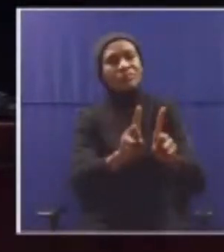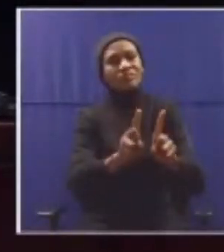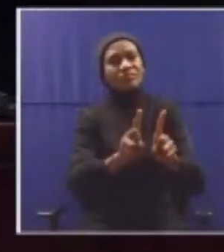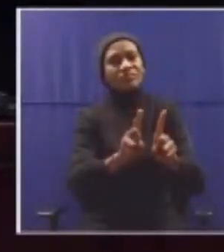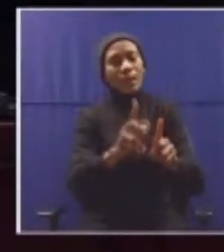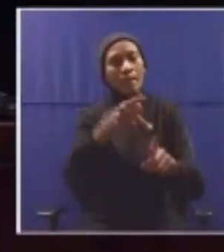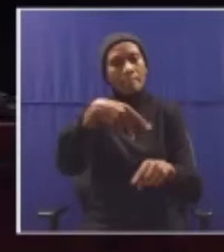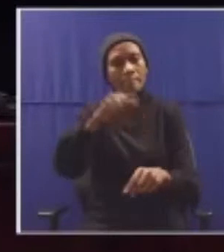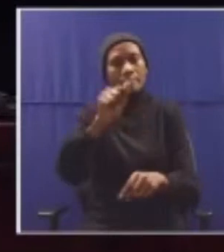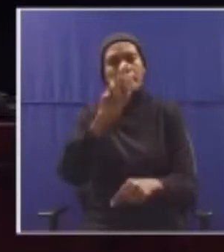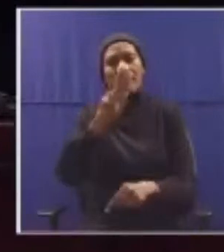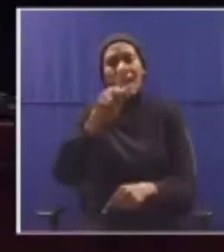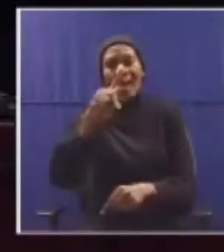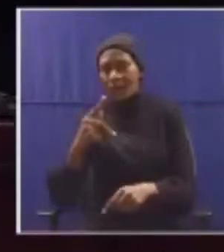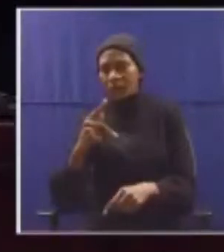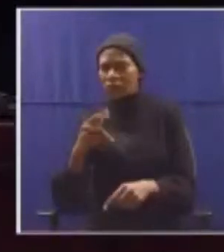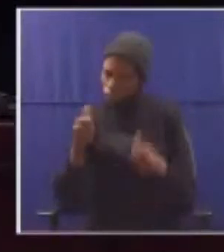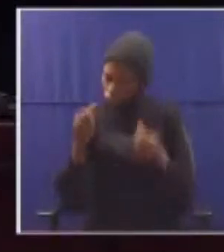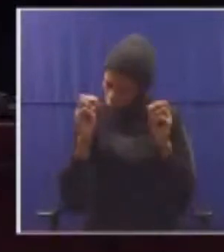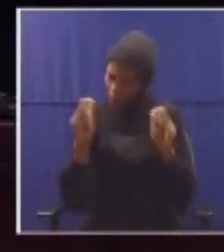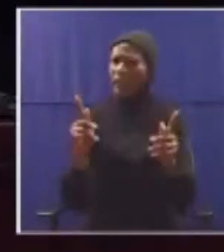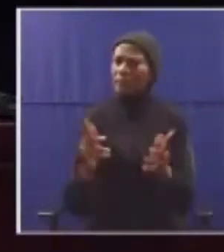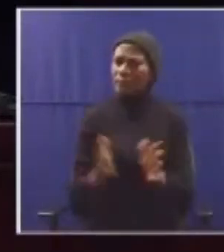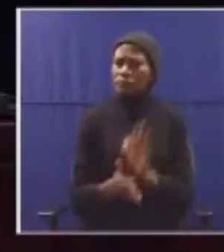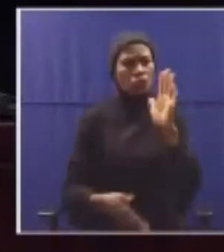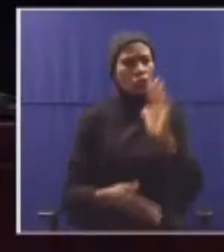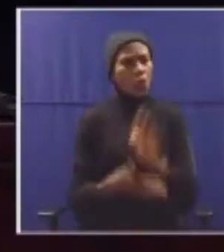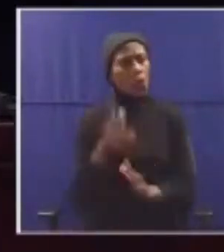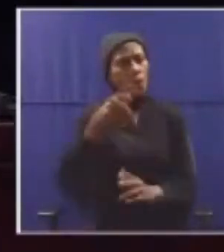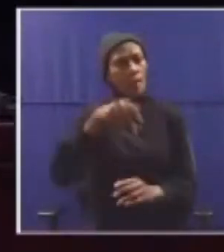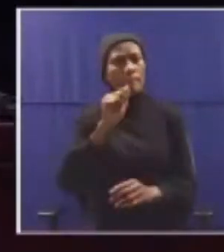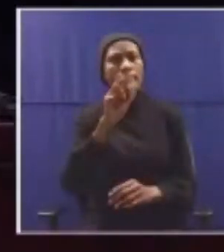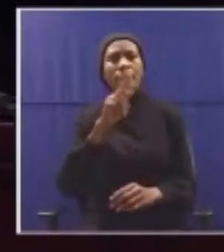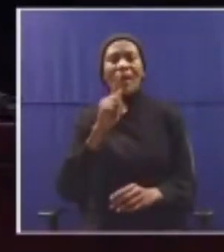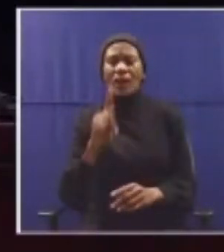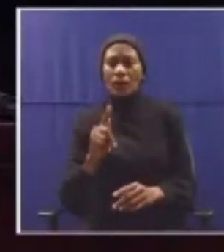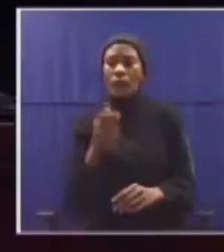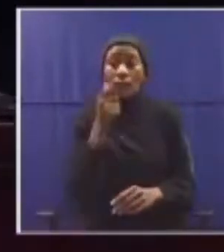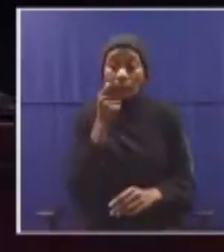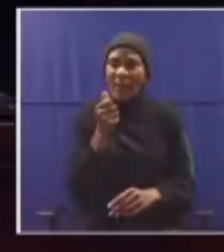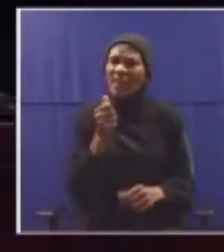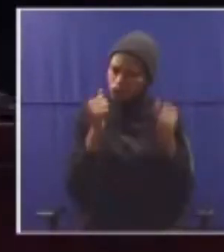Honorable Squatch. It's okay. You are still a man.